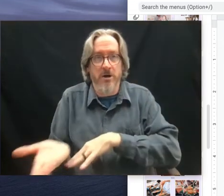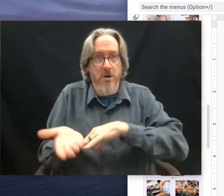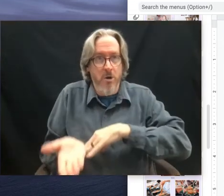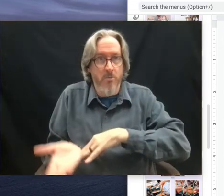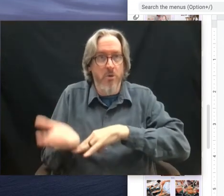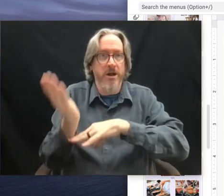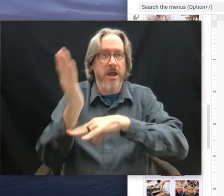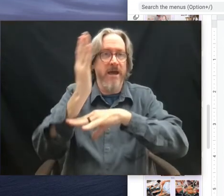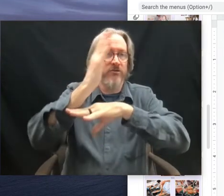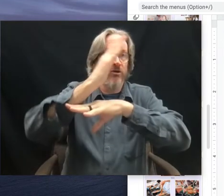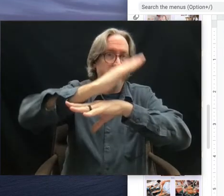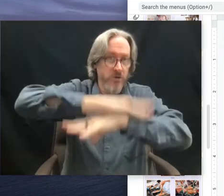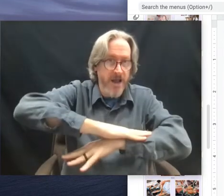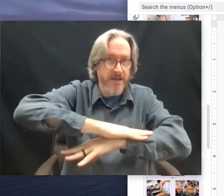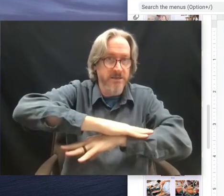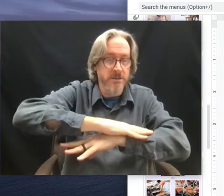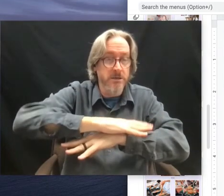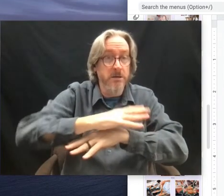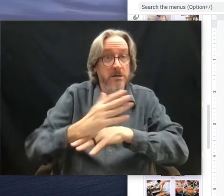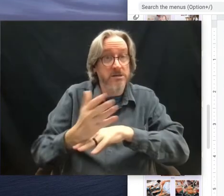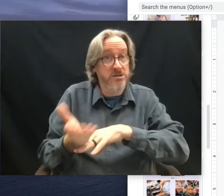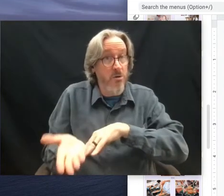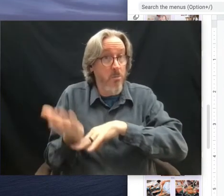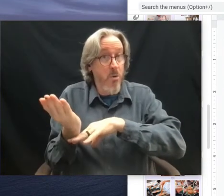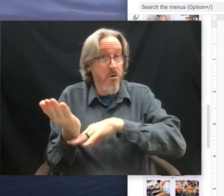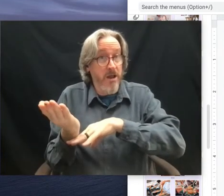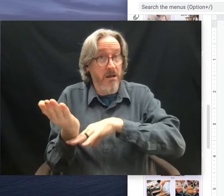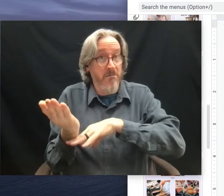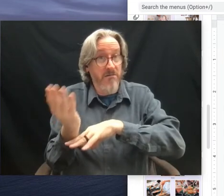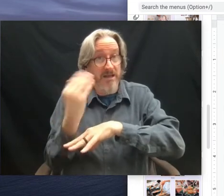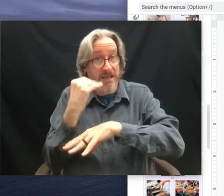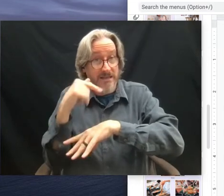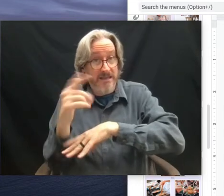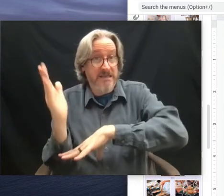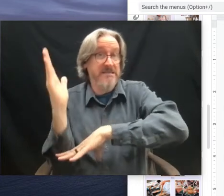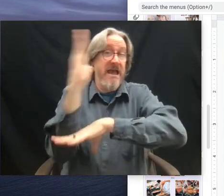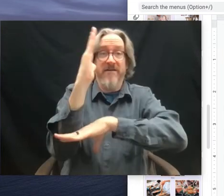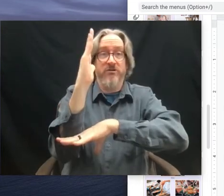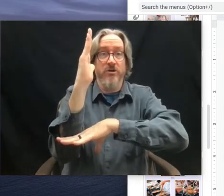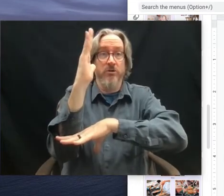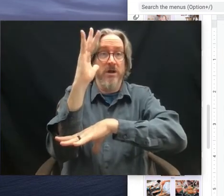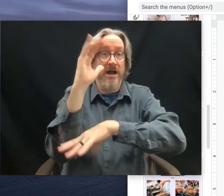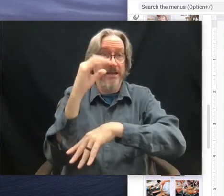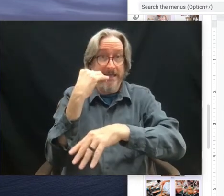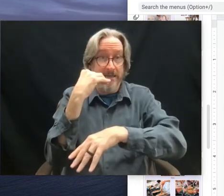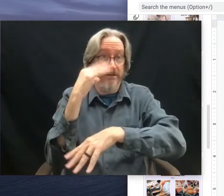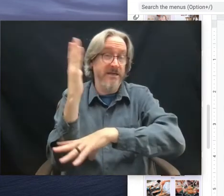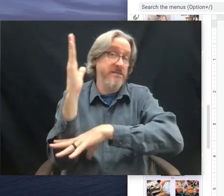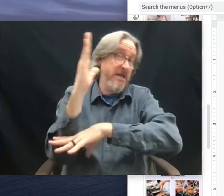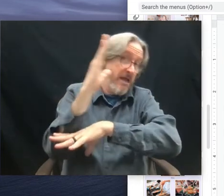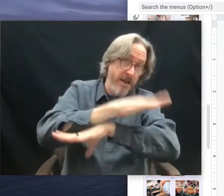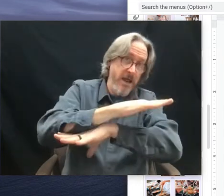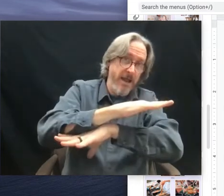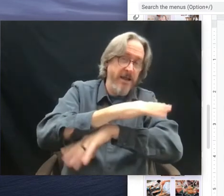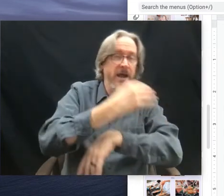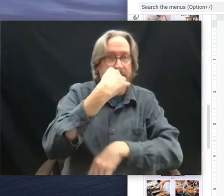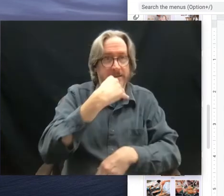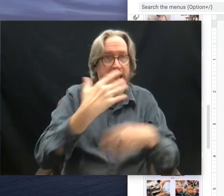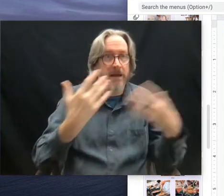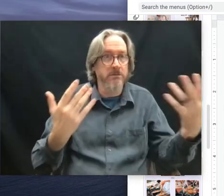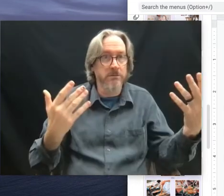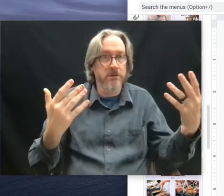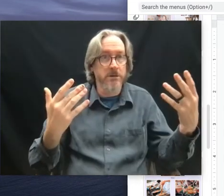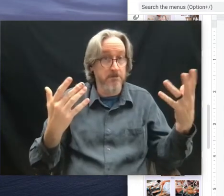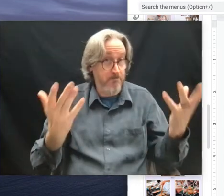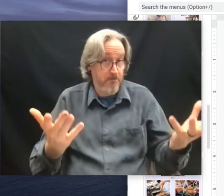talked about morning, afternoon, night. So morning, eat this. Afternoon, I eat this. And at night, I eat